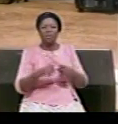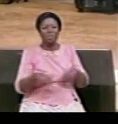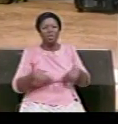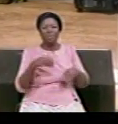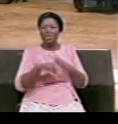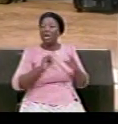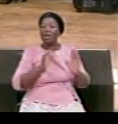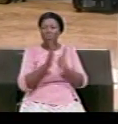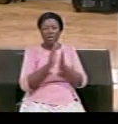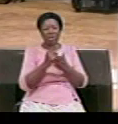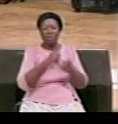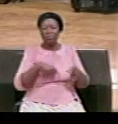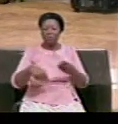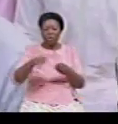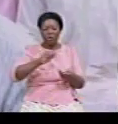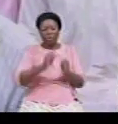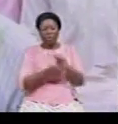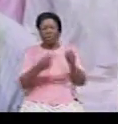I pray the Lord will turn everything around.